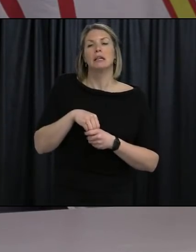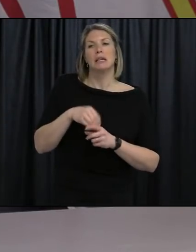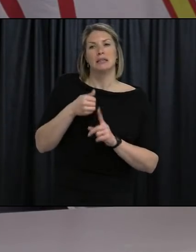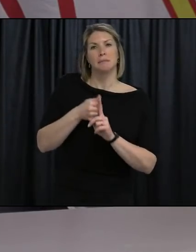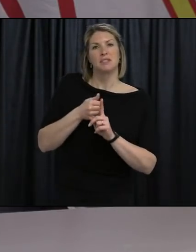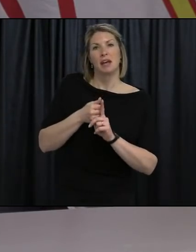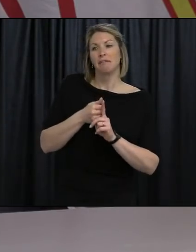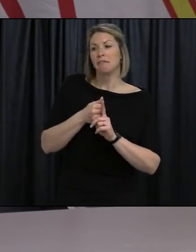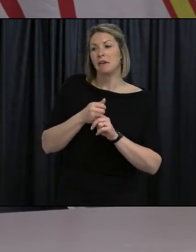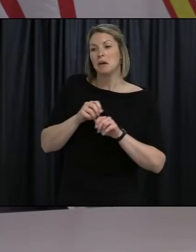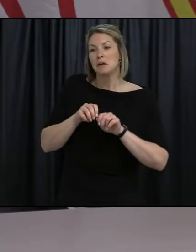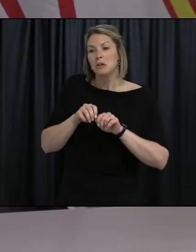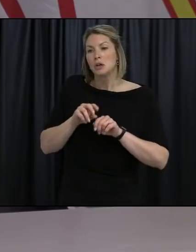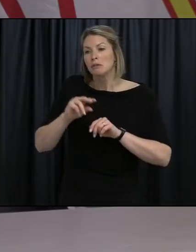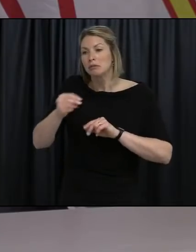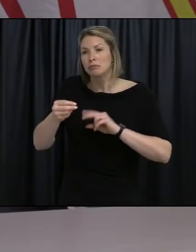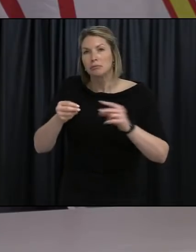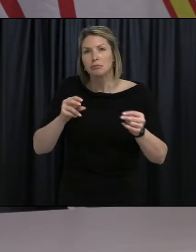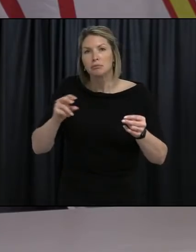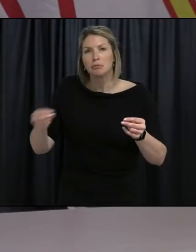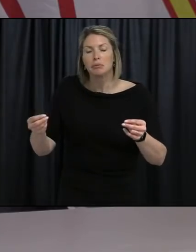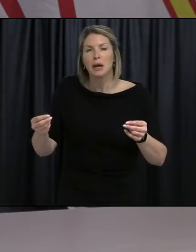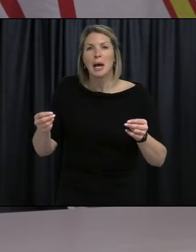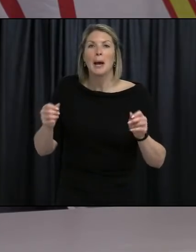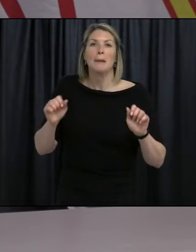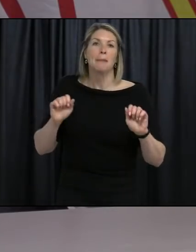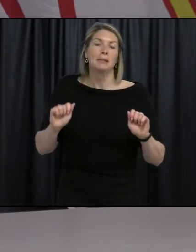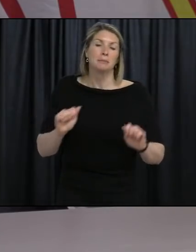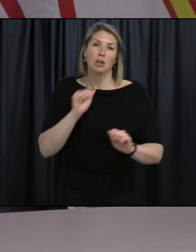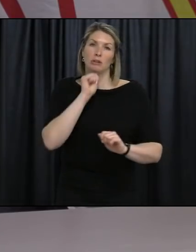virus. But it's